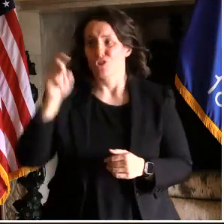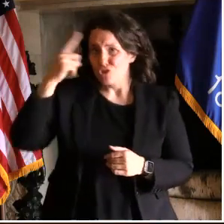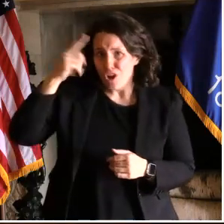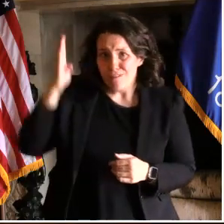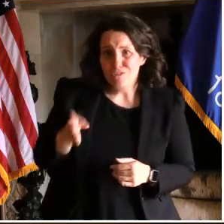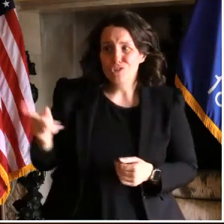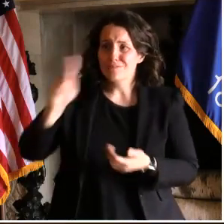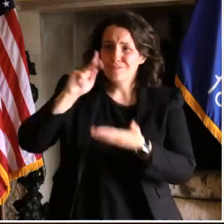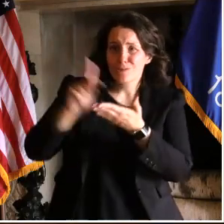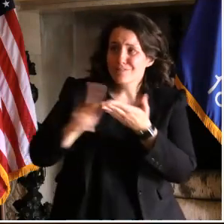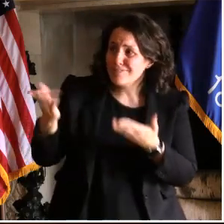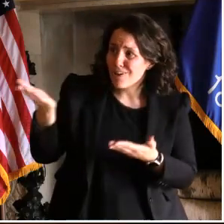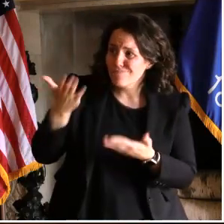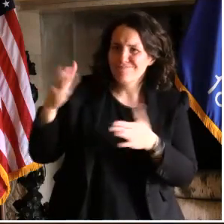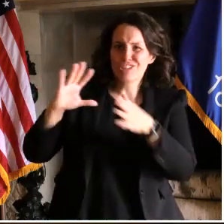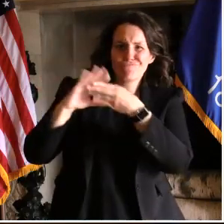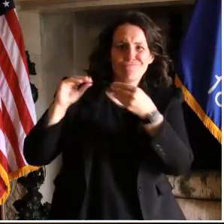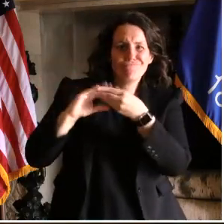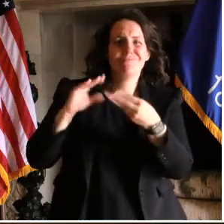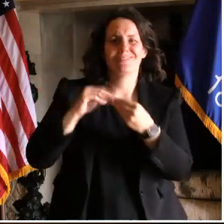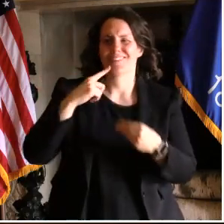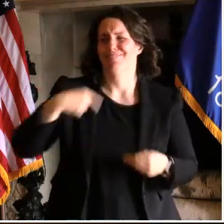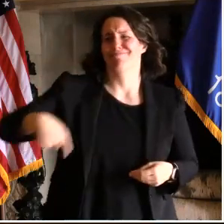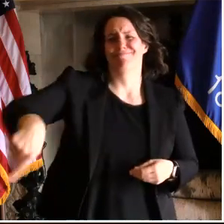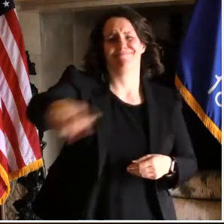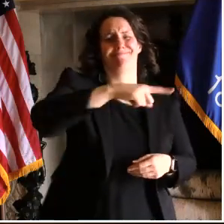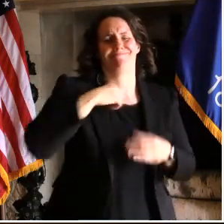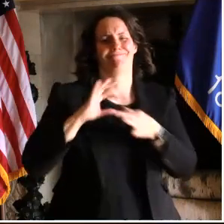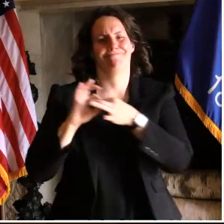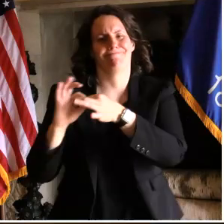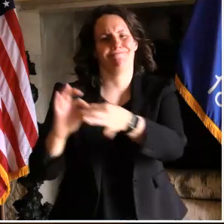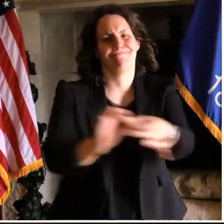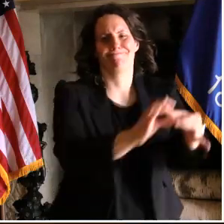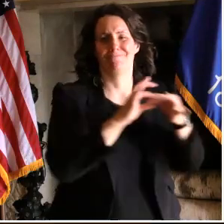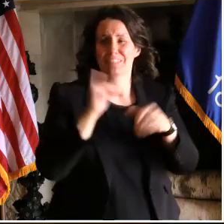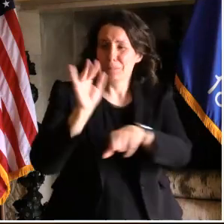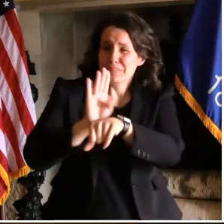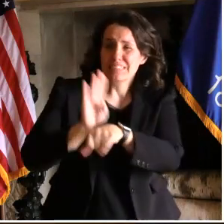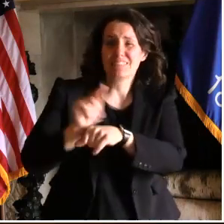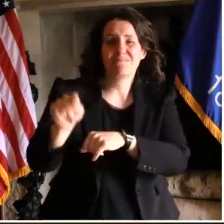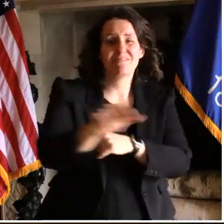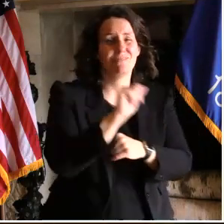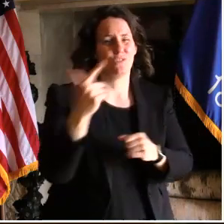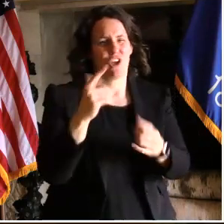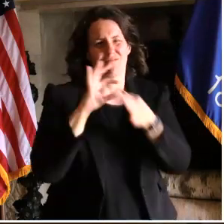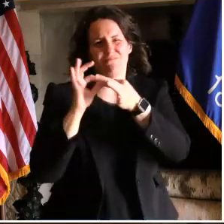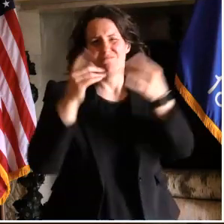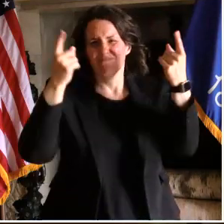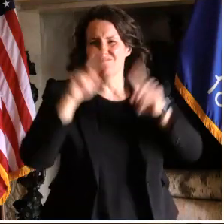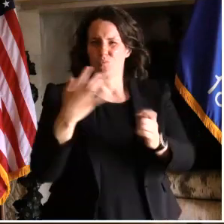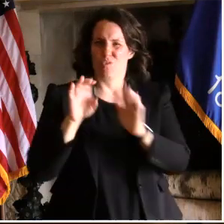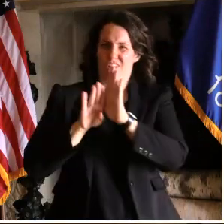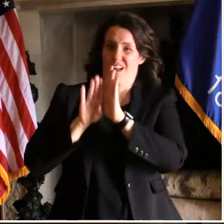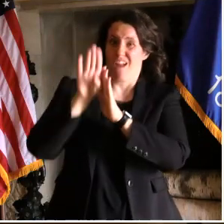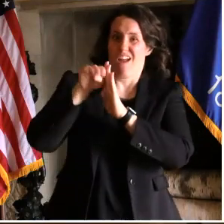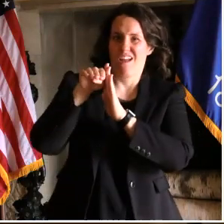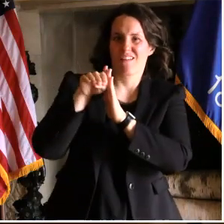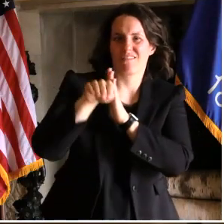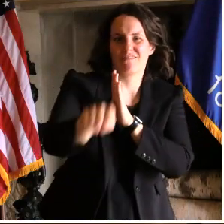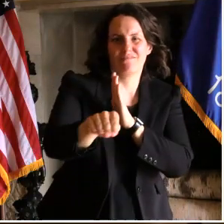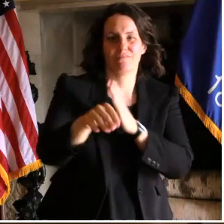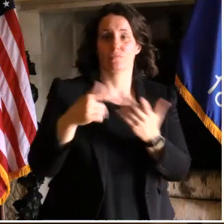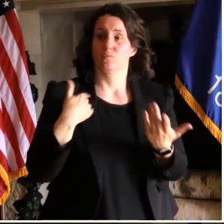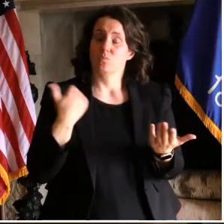if we're going to bend the curve here. So while there is an enforcement mechanism, the most important thing is we need everybody to chip in and play their